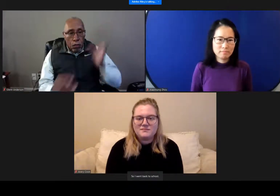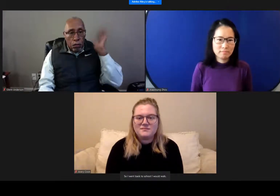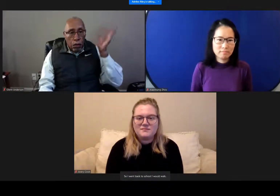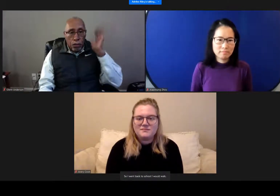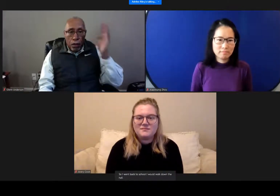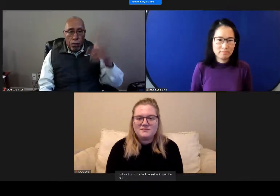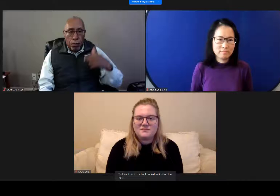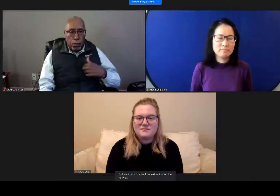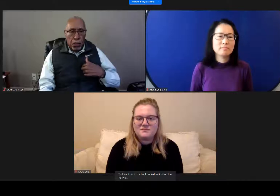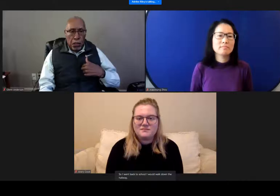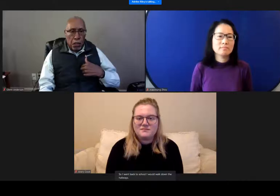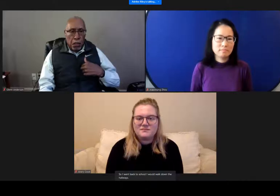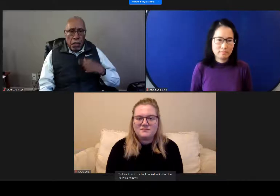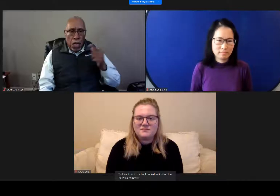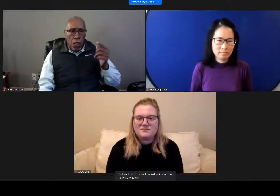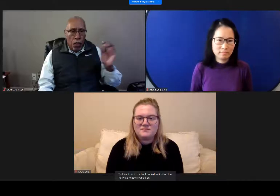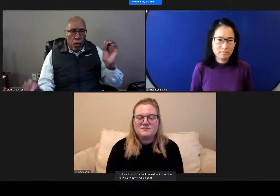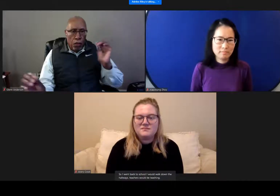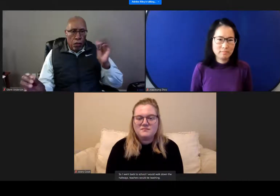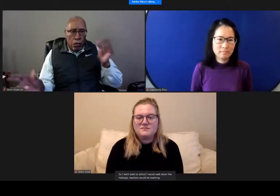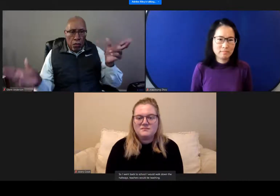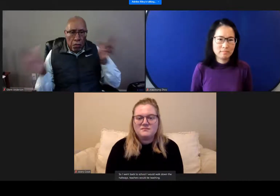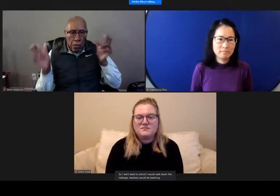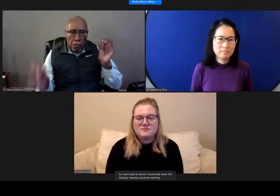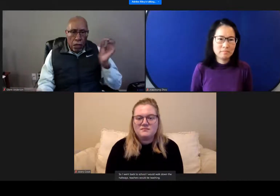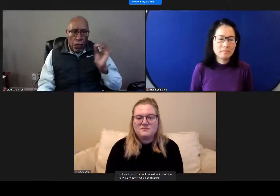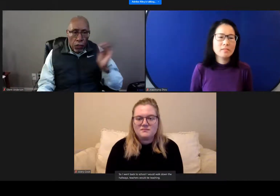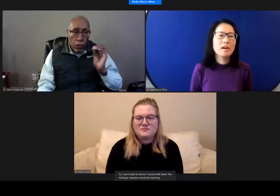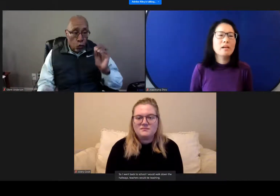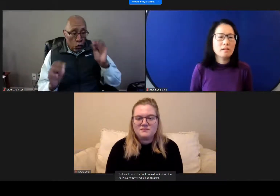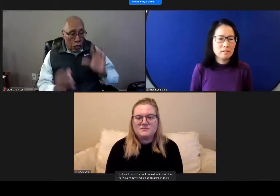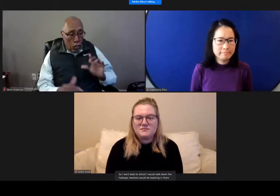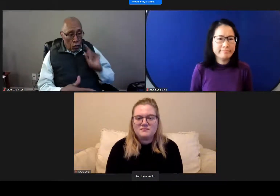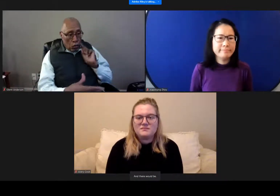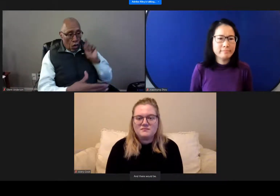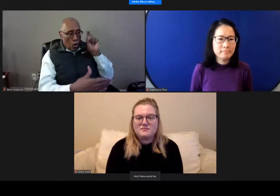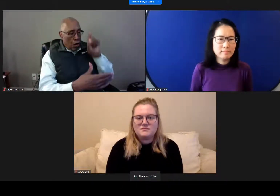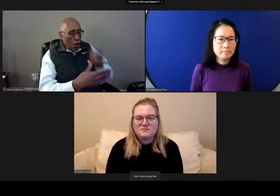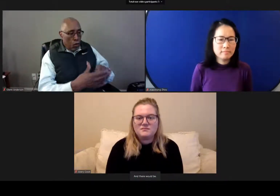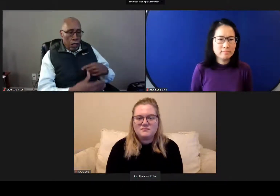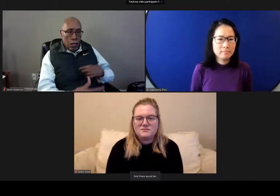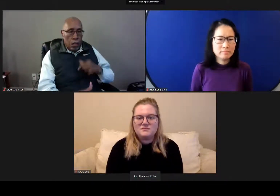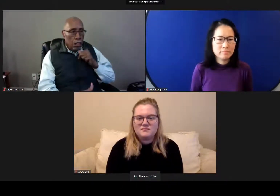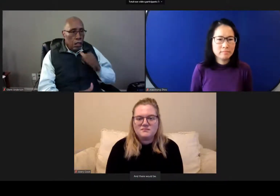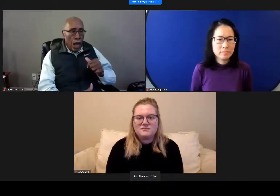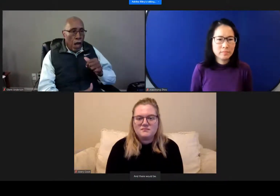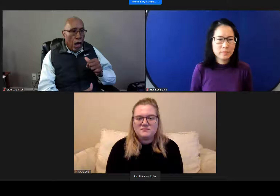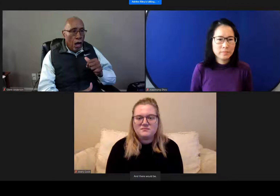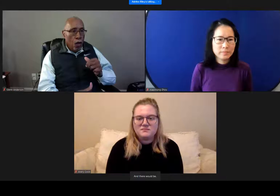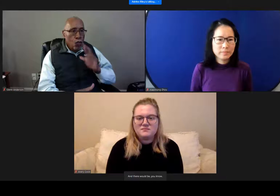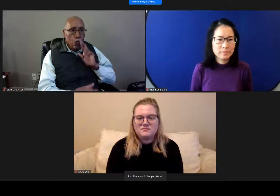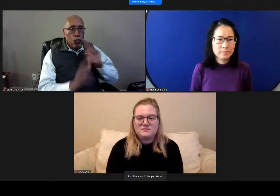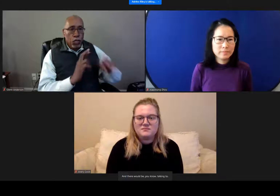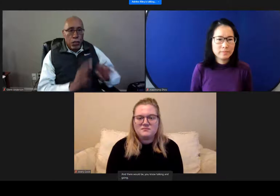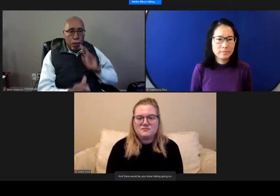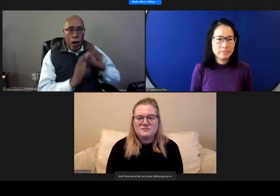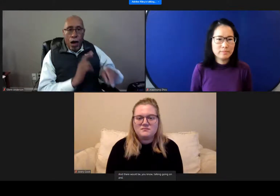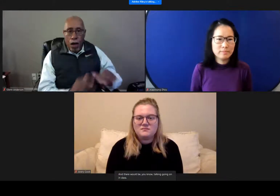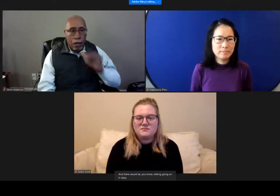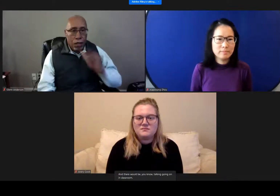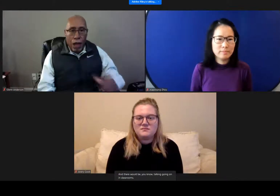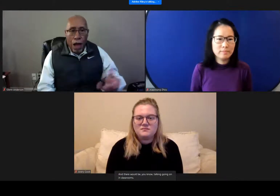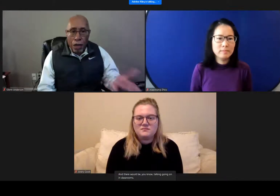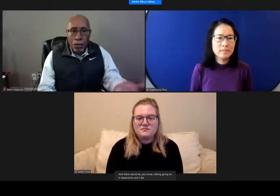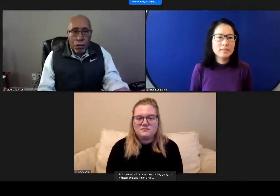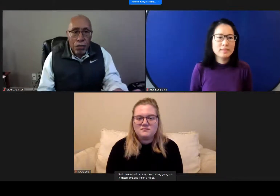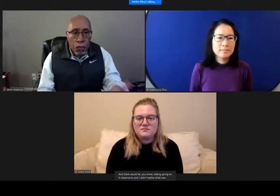down the hallways, teachers would be teaching, and there would be talking going on in classrooms, and I